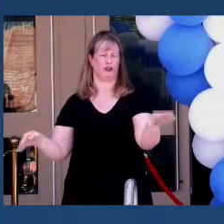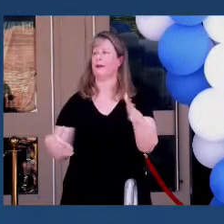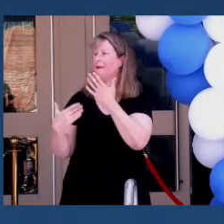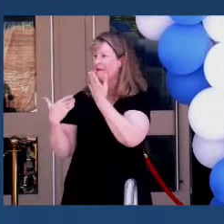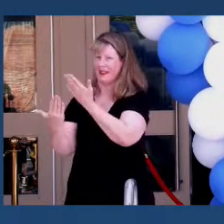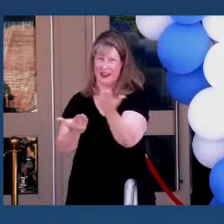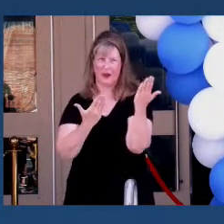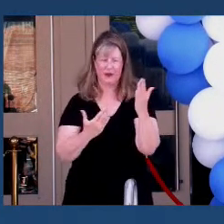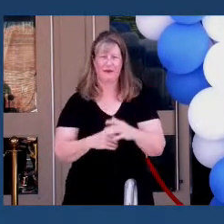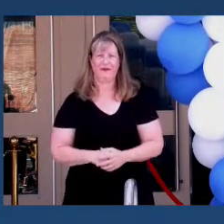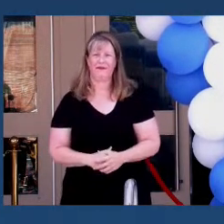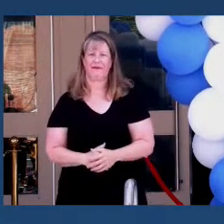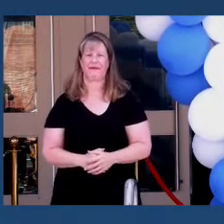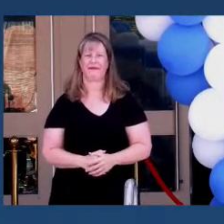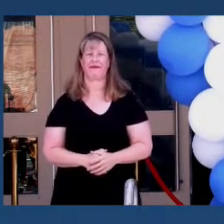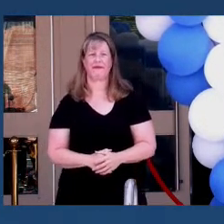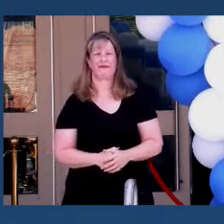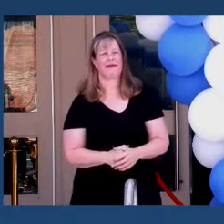God bless you.